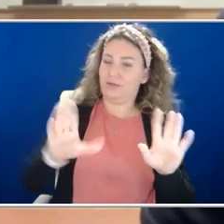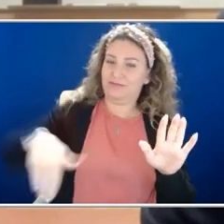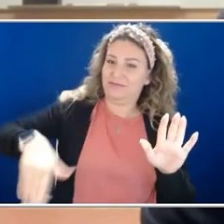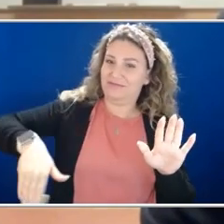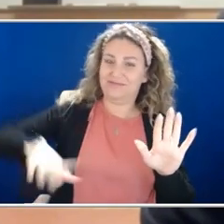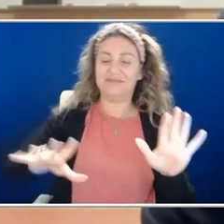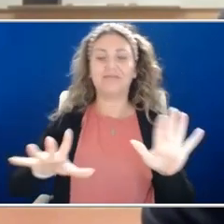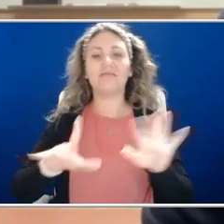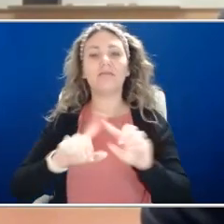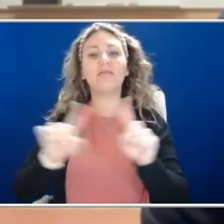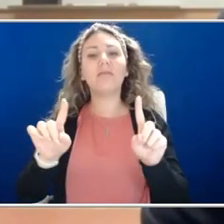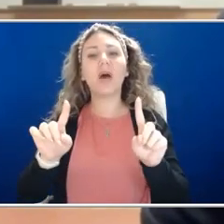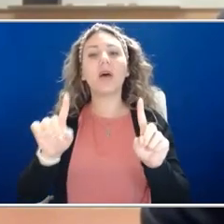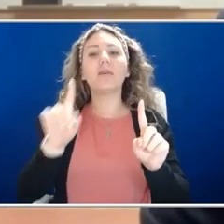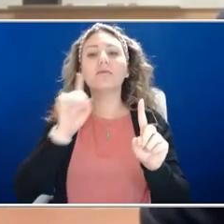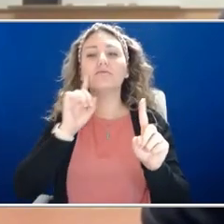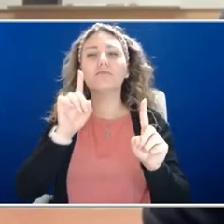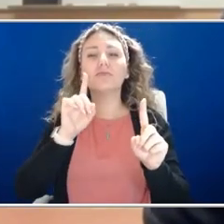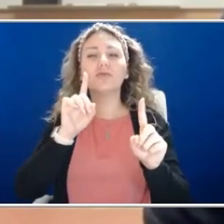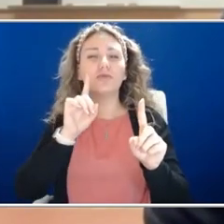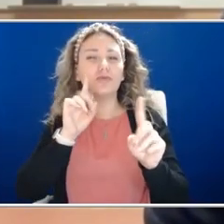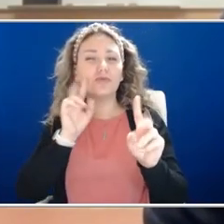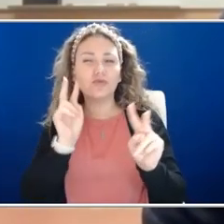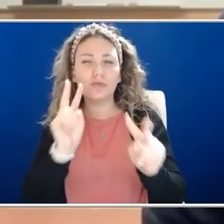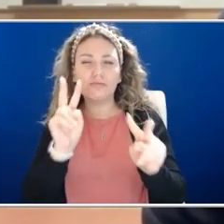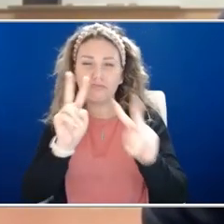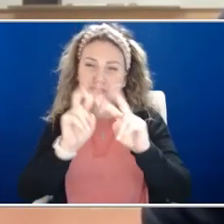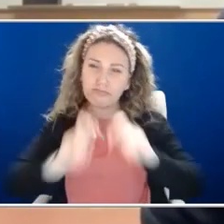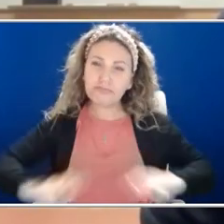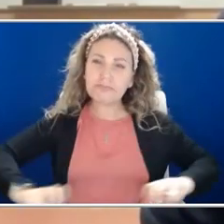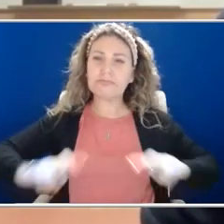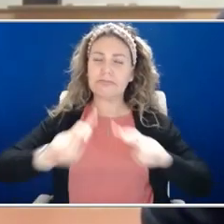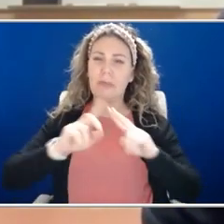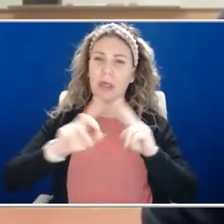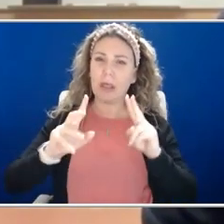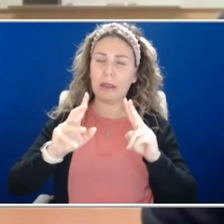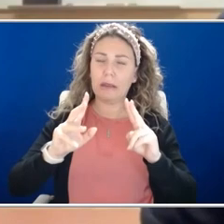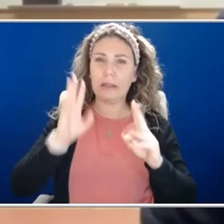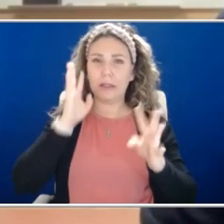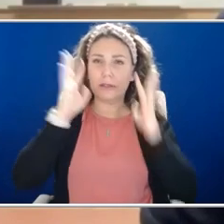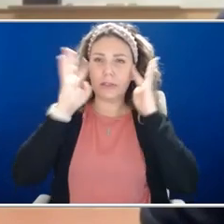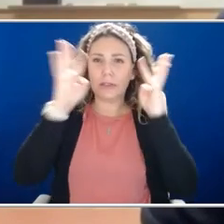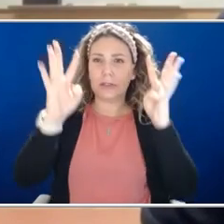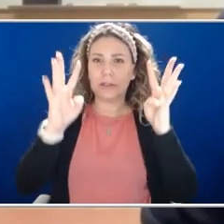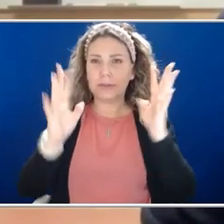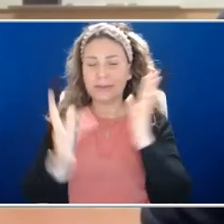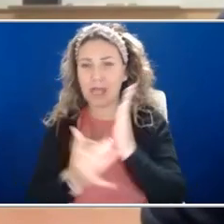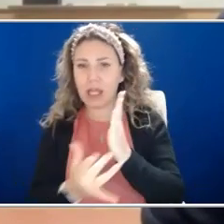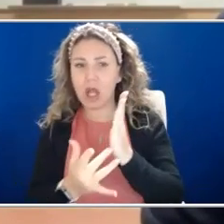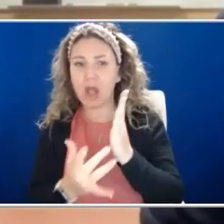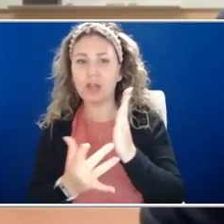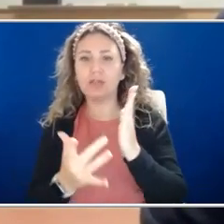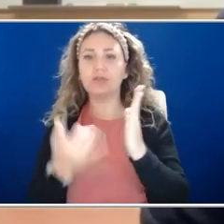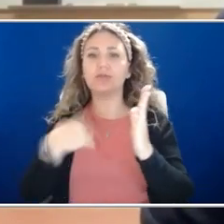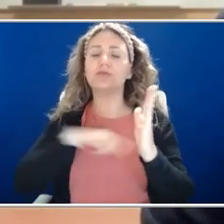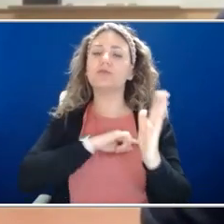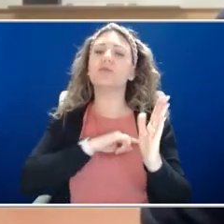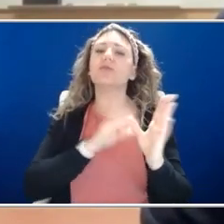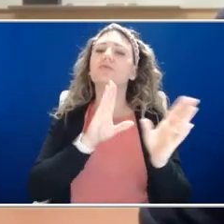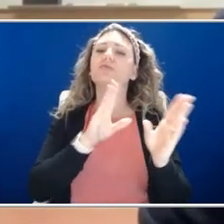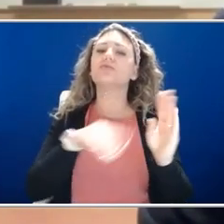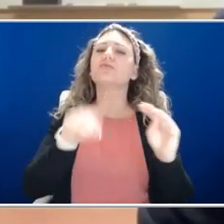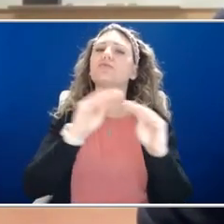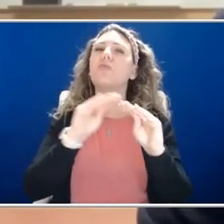at the hype that's created around these technologies. Really, there's you know, we're moving towards some of